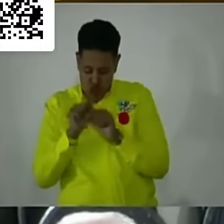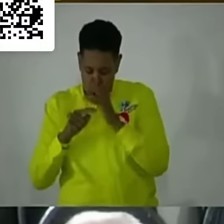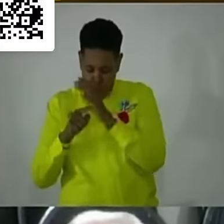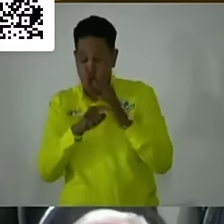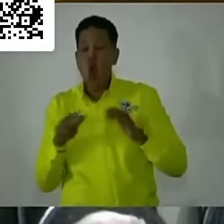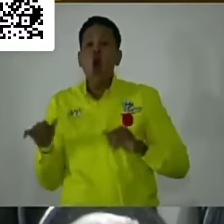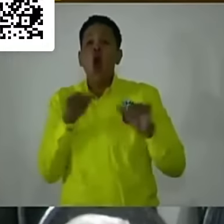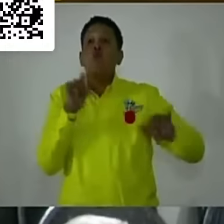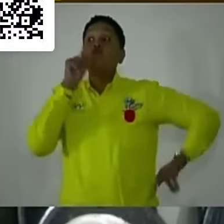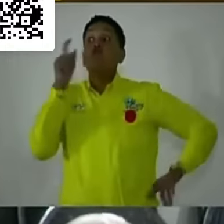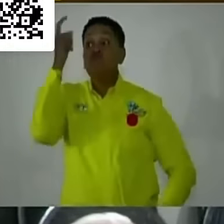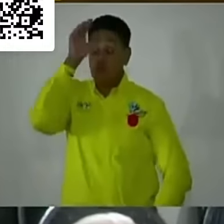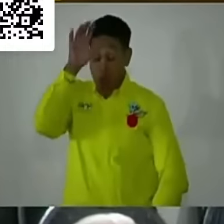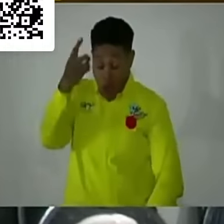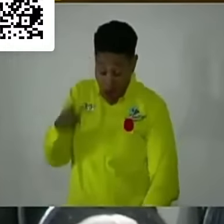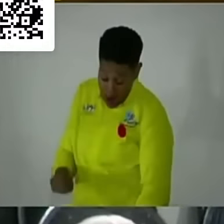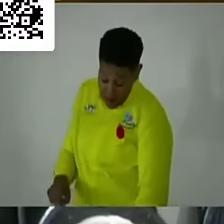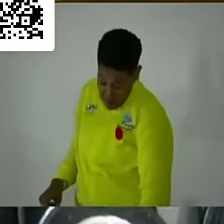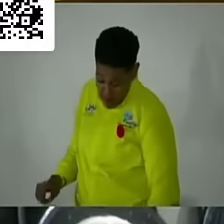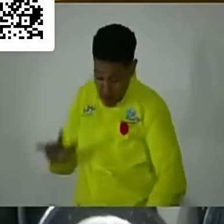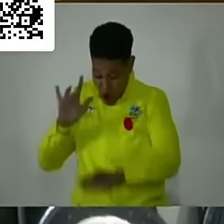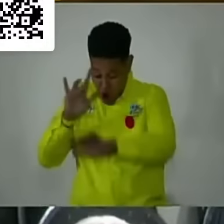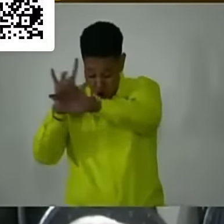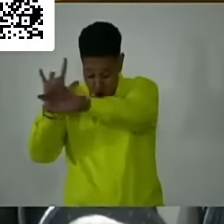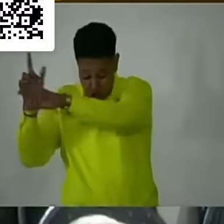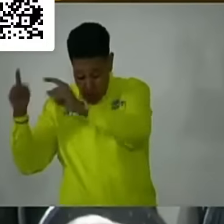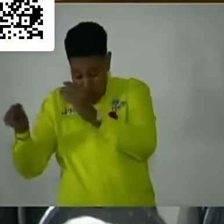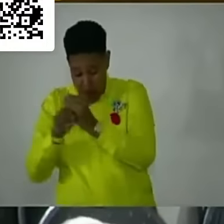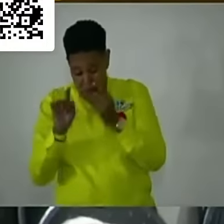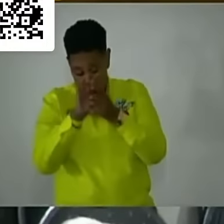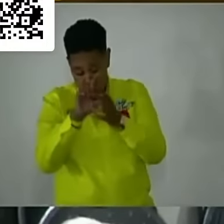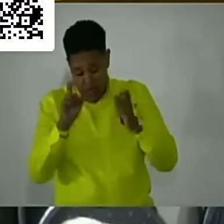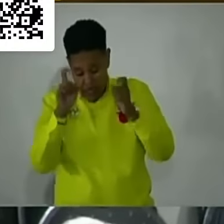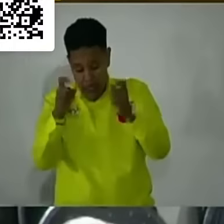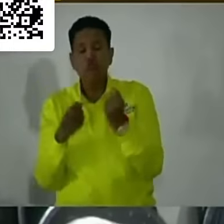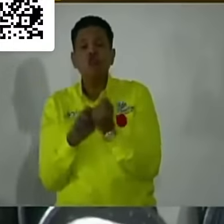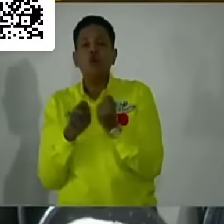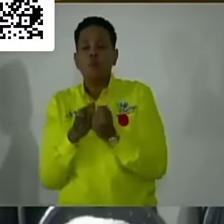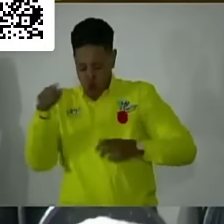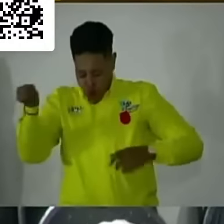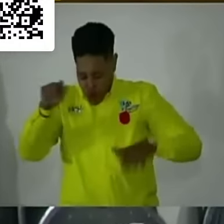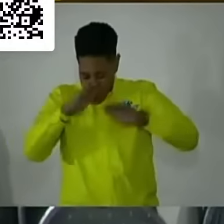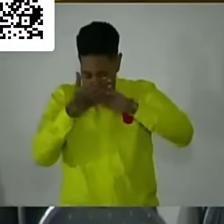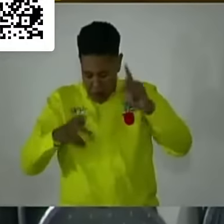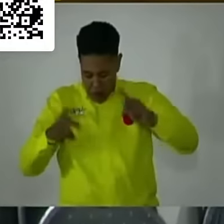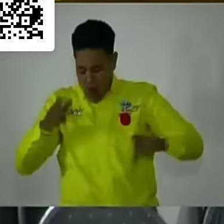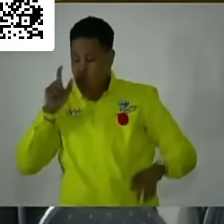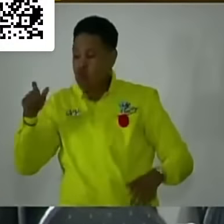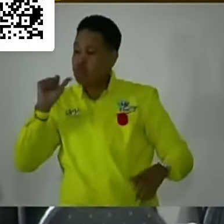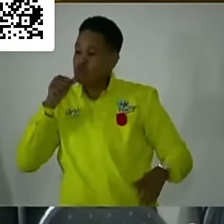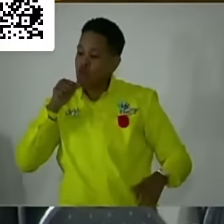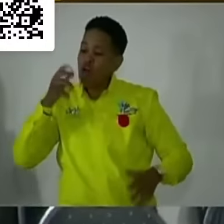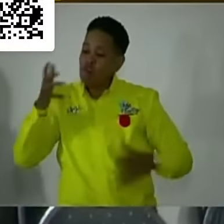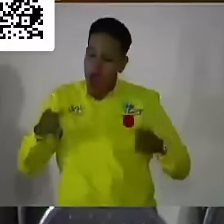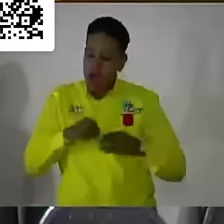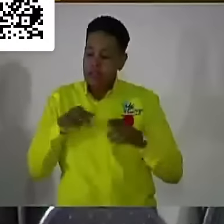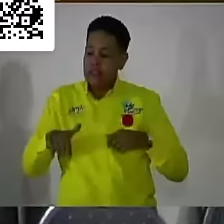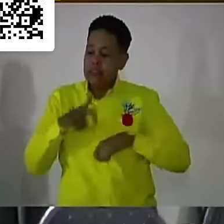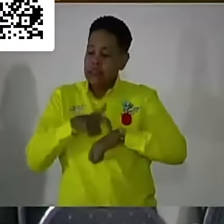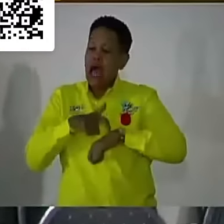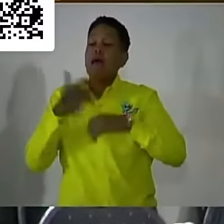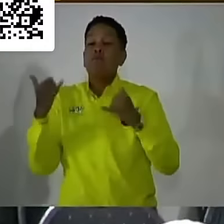common understanding and outreach, it is around giving support to those Jamaicans who have suffered in this time